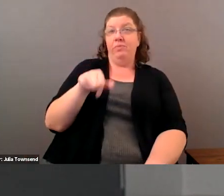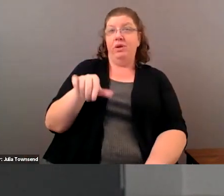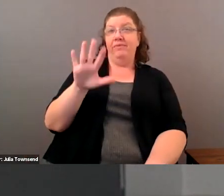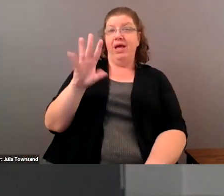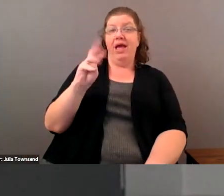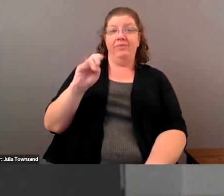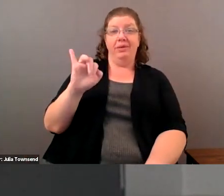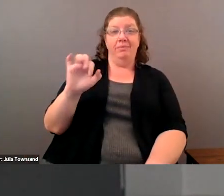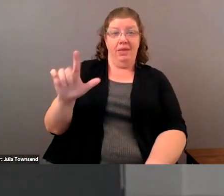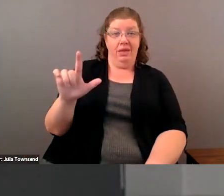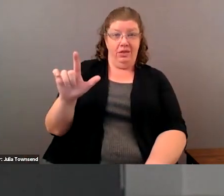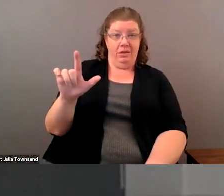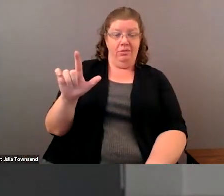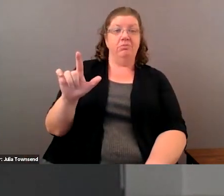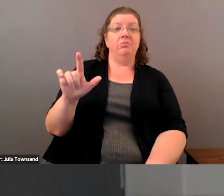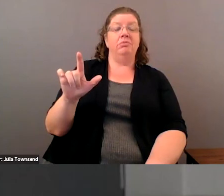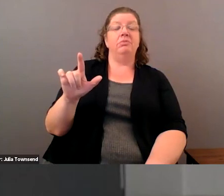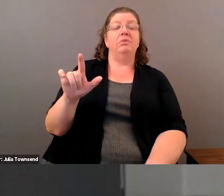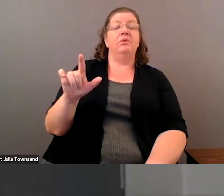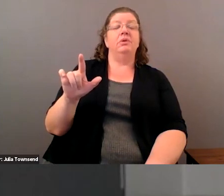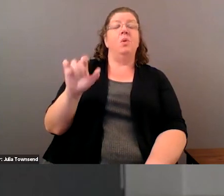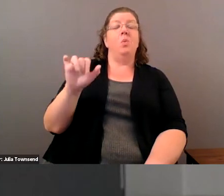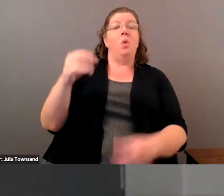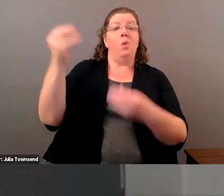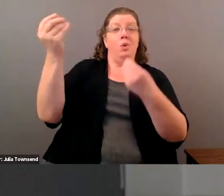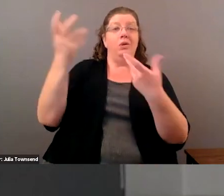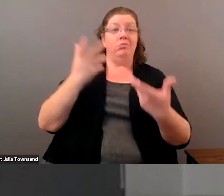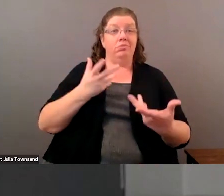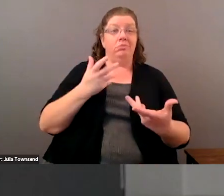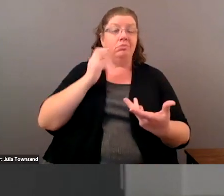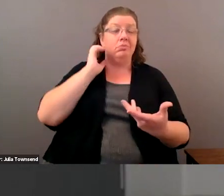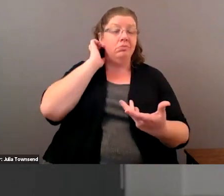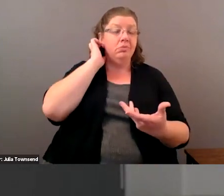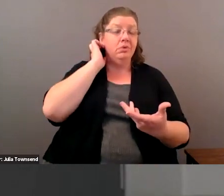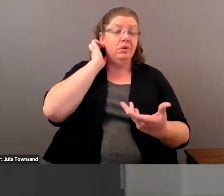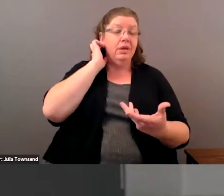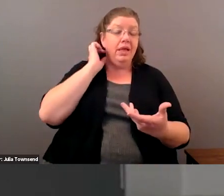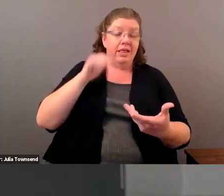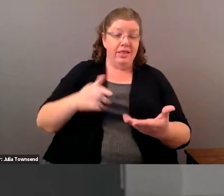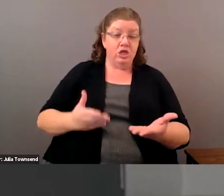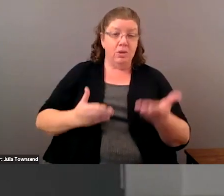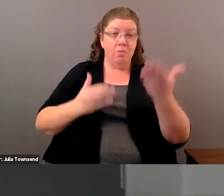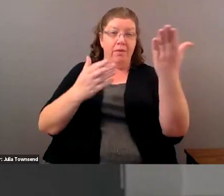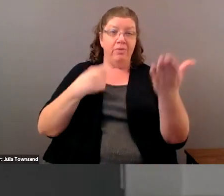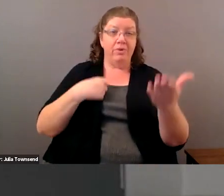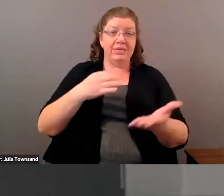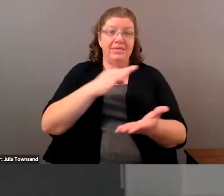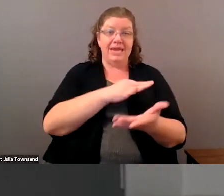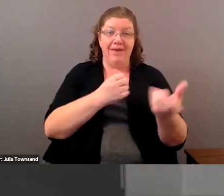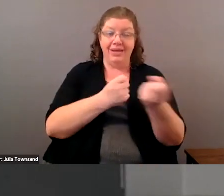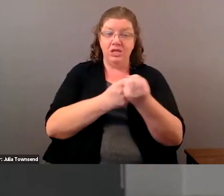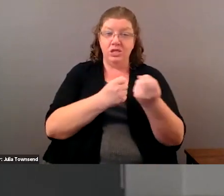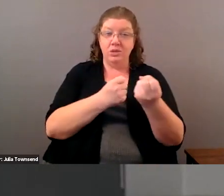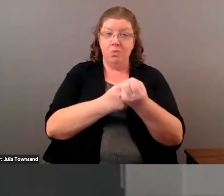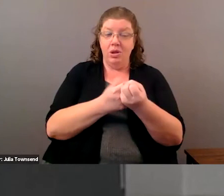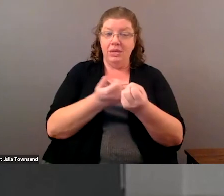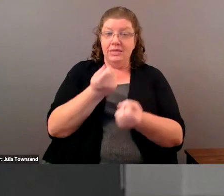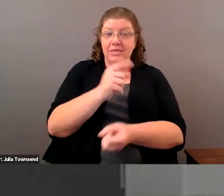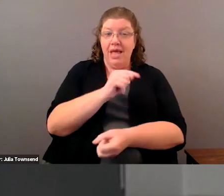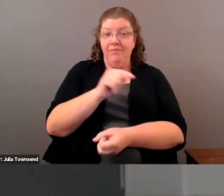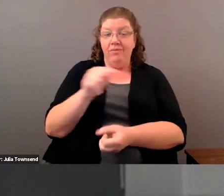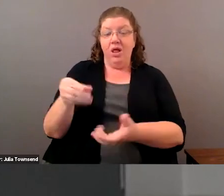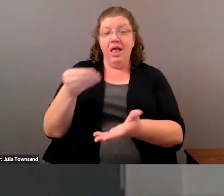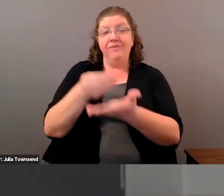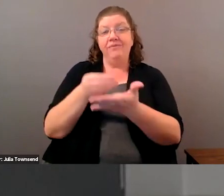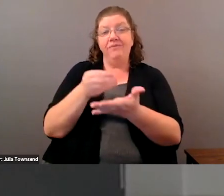is what Ms. Chate provided us. And in this proposition for staffing supports, several of the funding